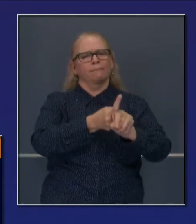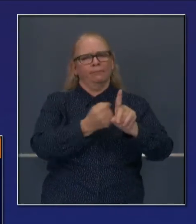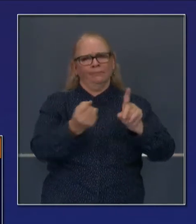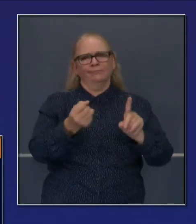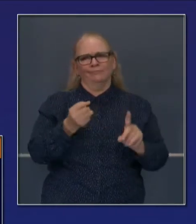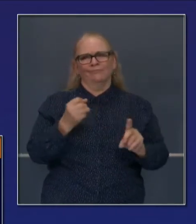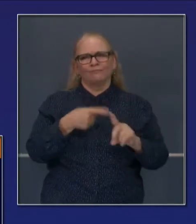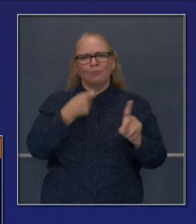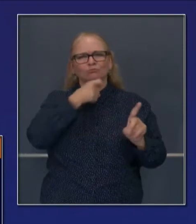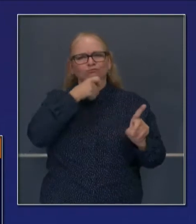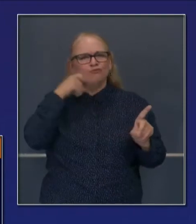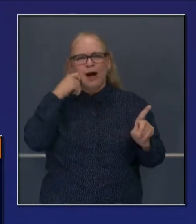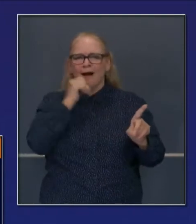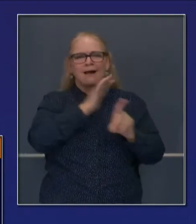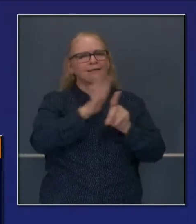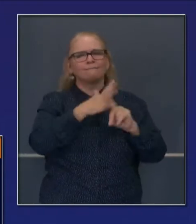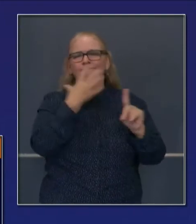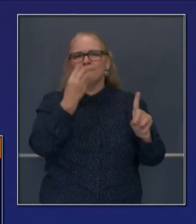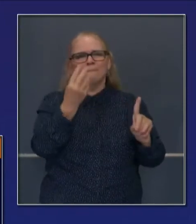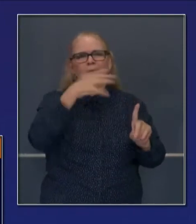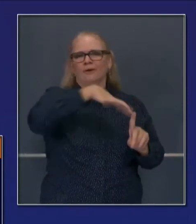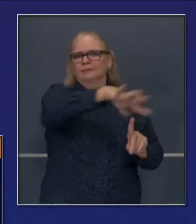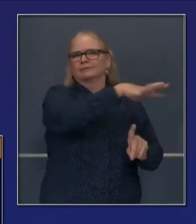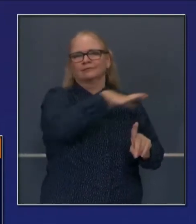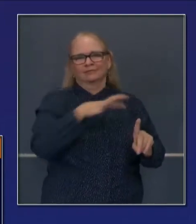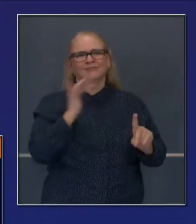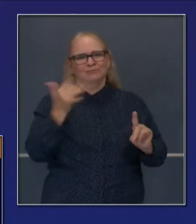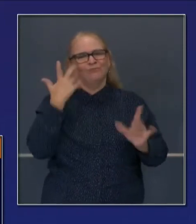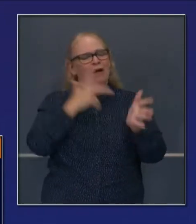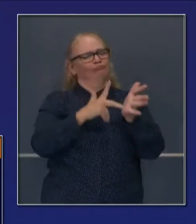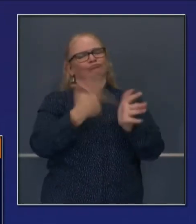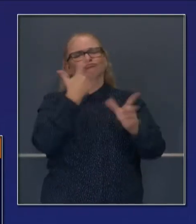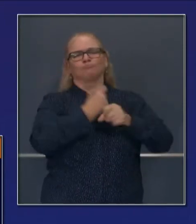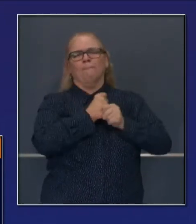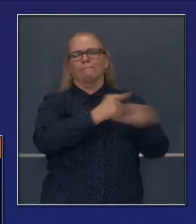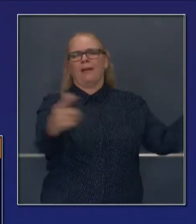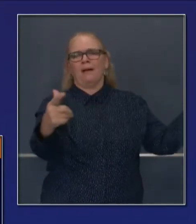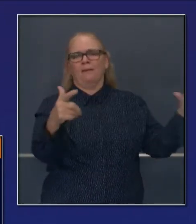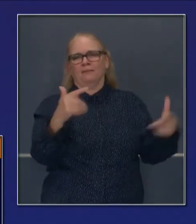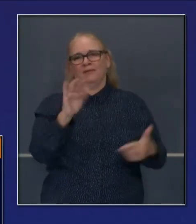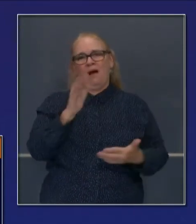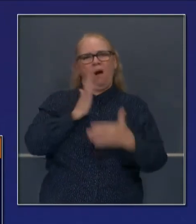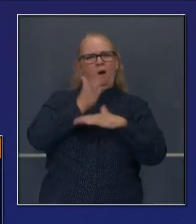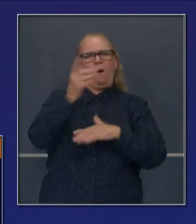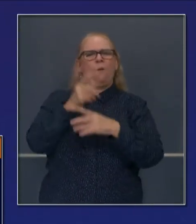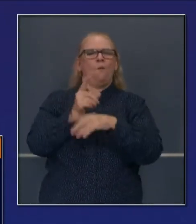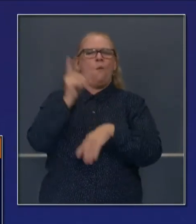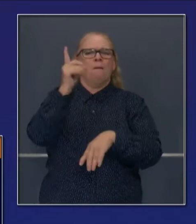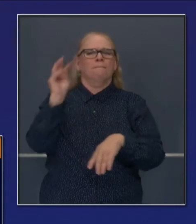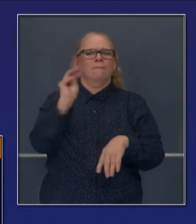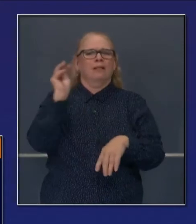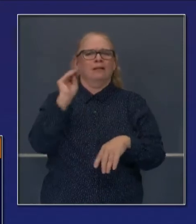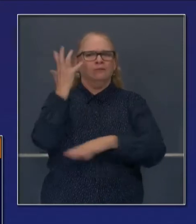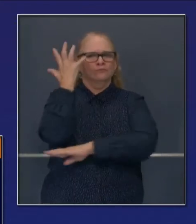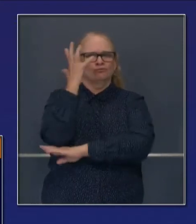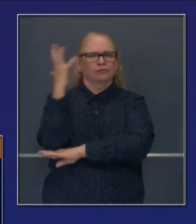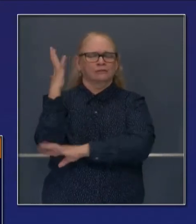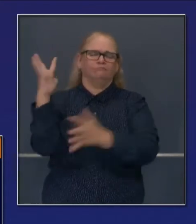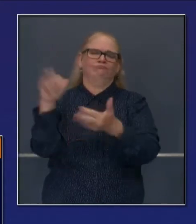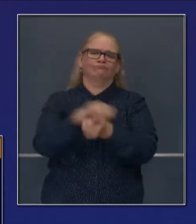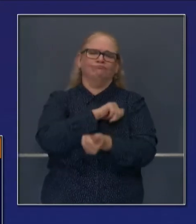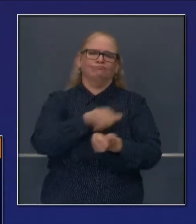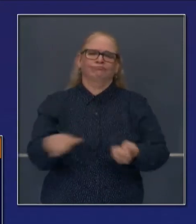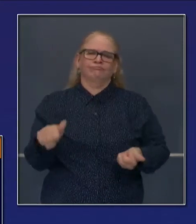drought, impacted by quite literally over 100 million trees just in this specific area that